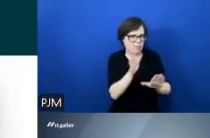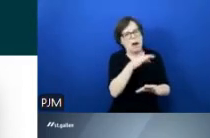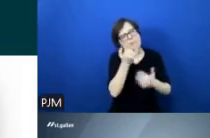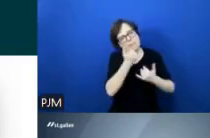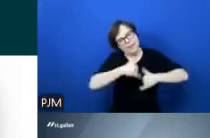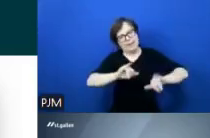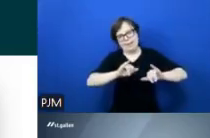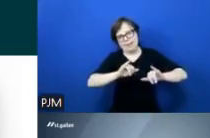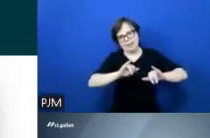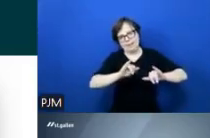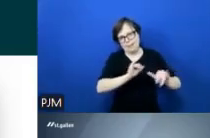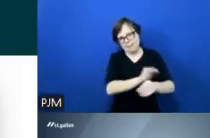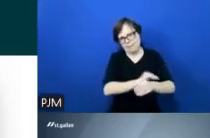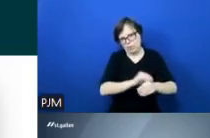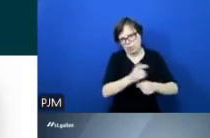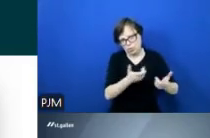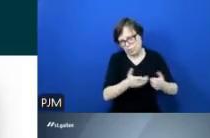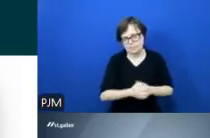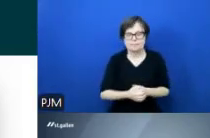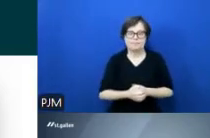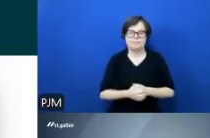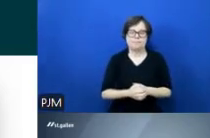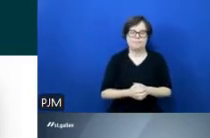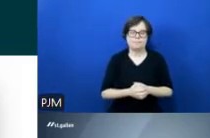it, and we should look for some different solutions.